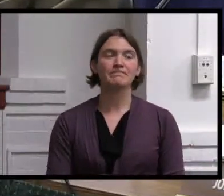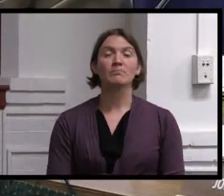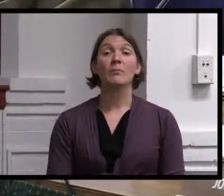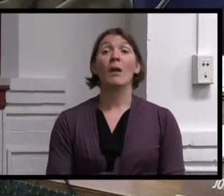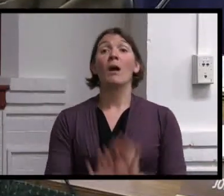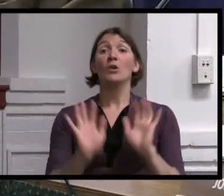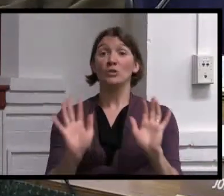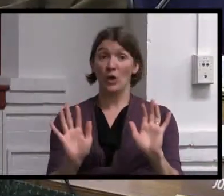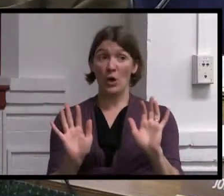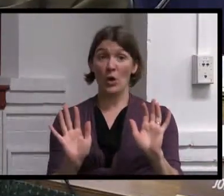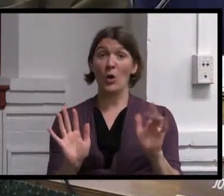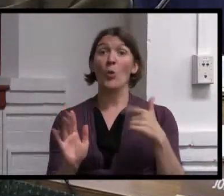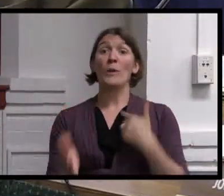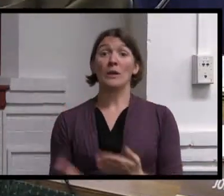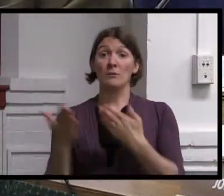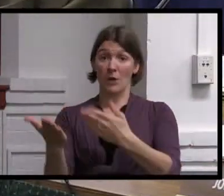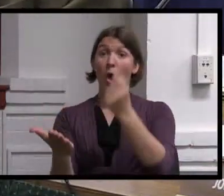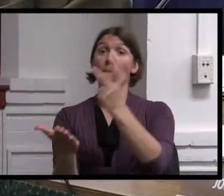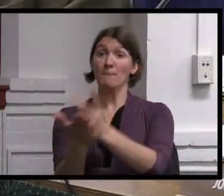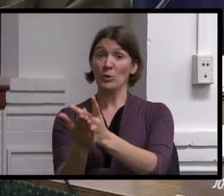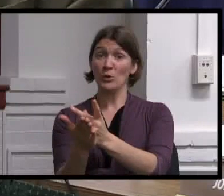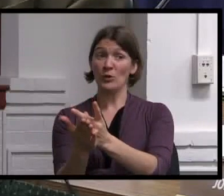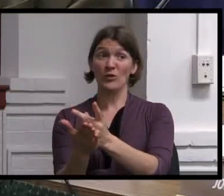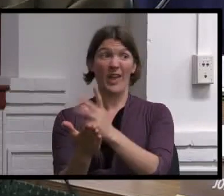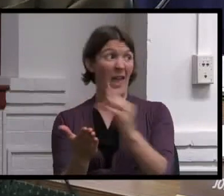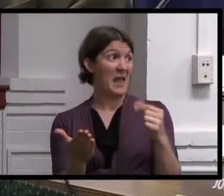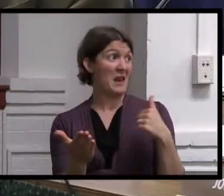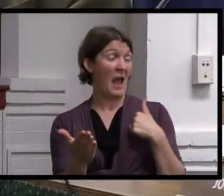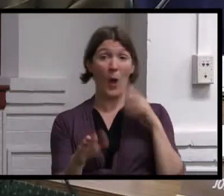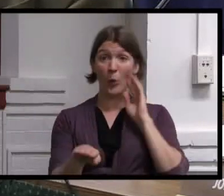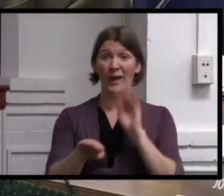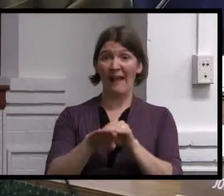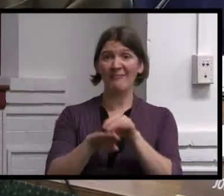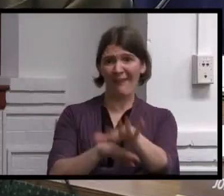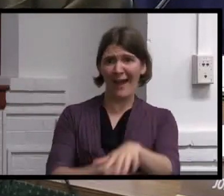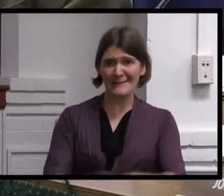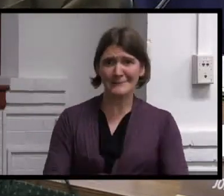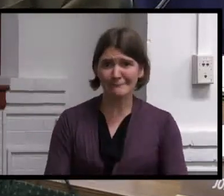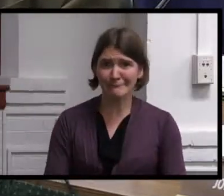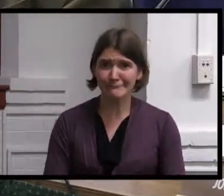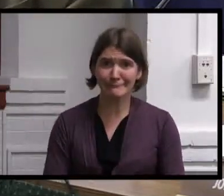We not only recommend your approval, but I guess it's appropriate for me to advise you that